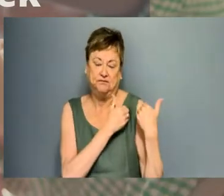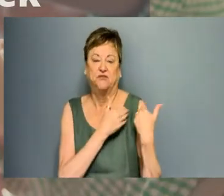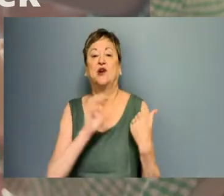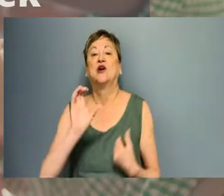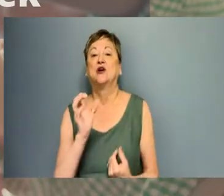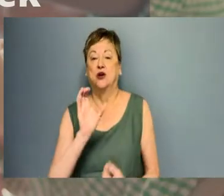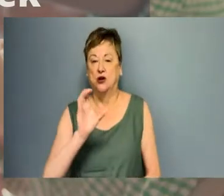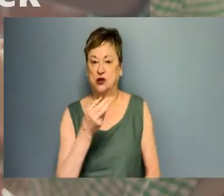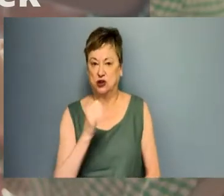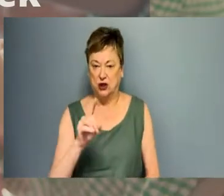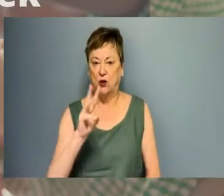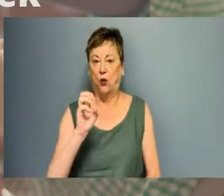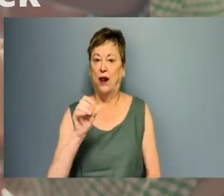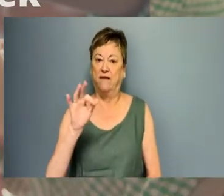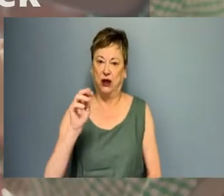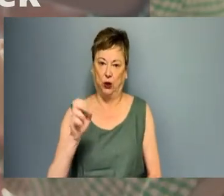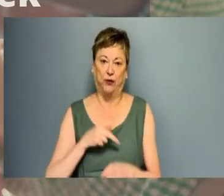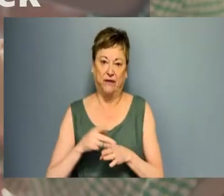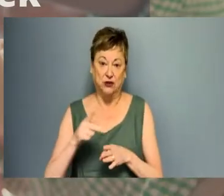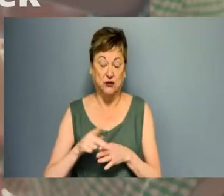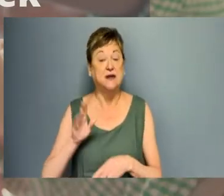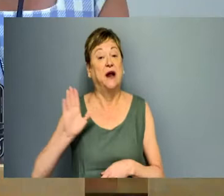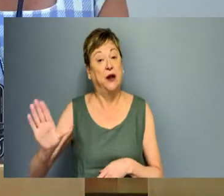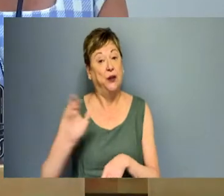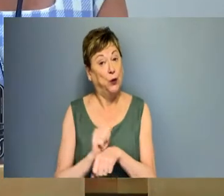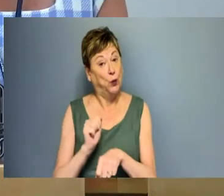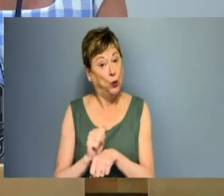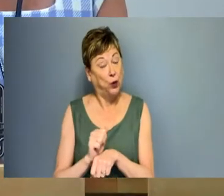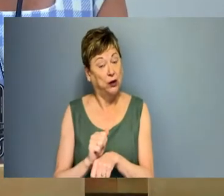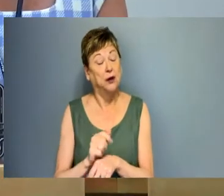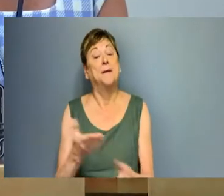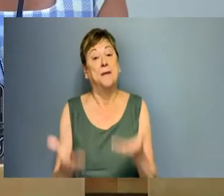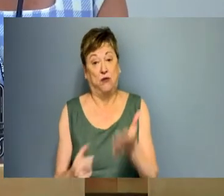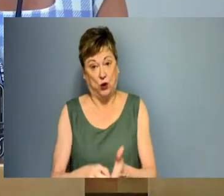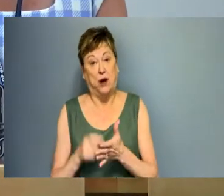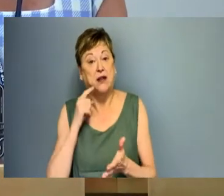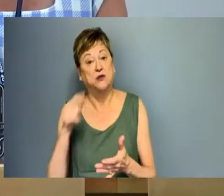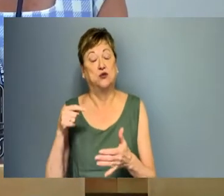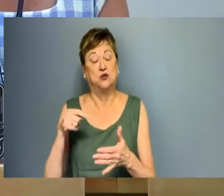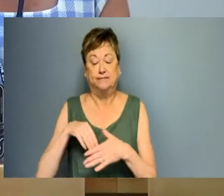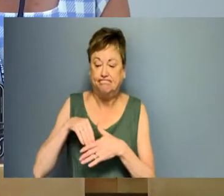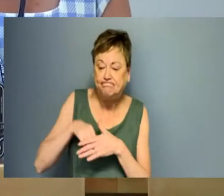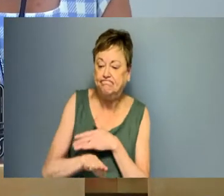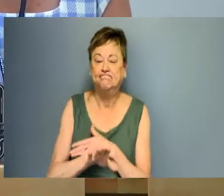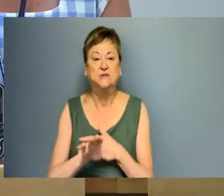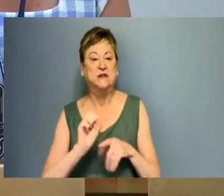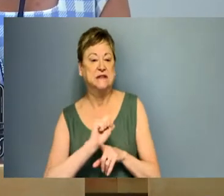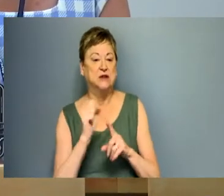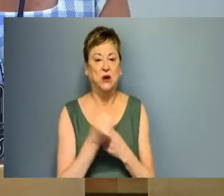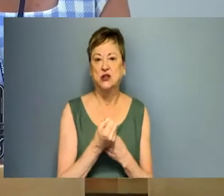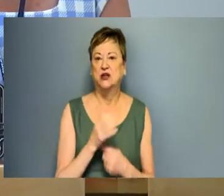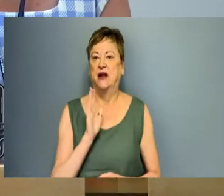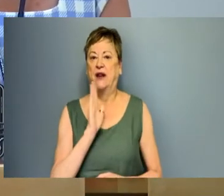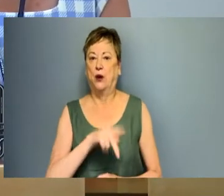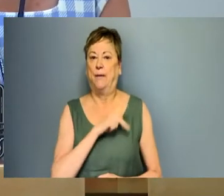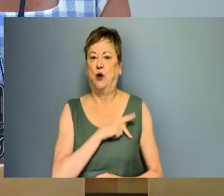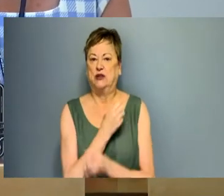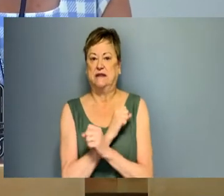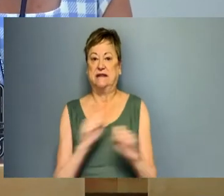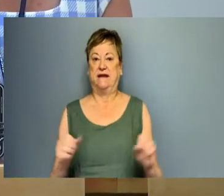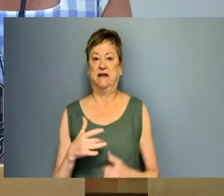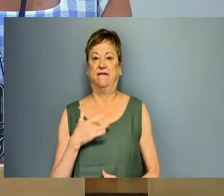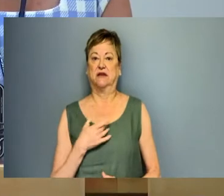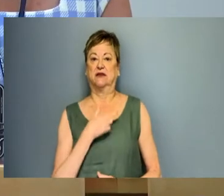professionals. And whereas the work of child welfare professionals may require them to enter situations in which their personal safety is put at